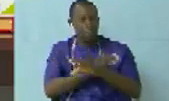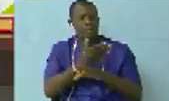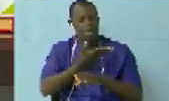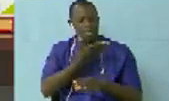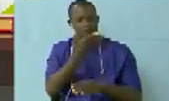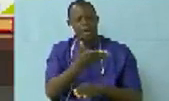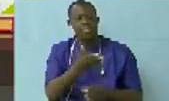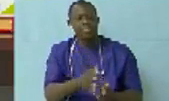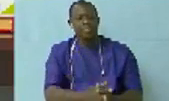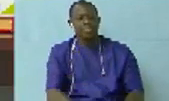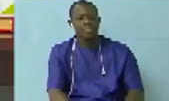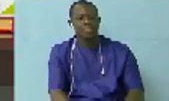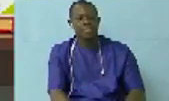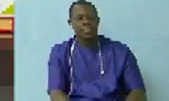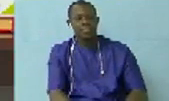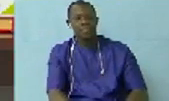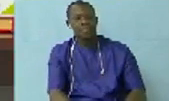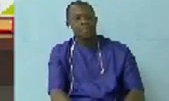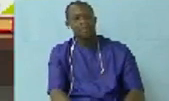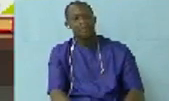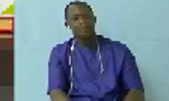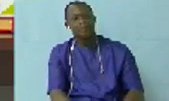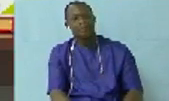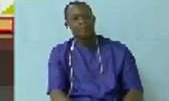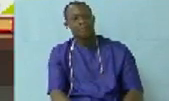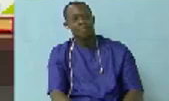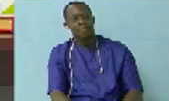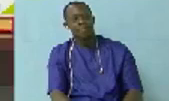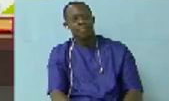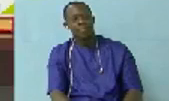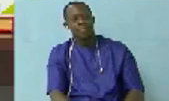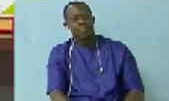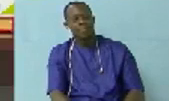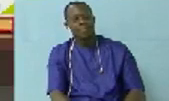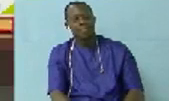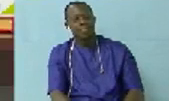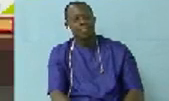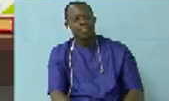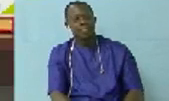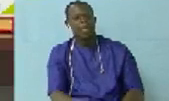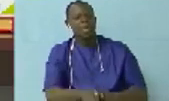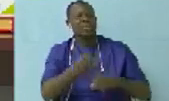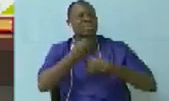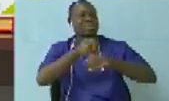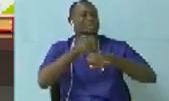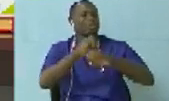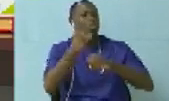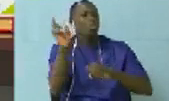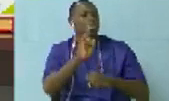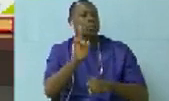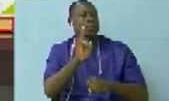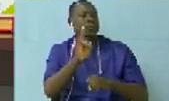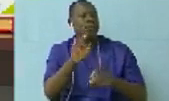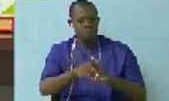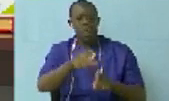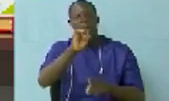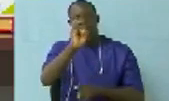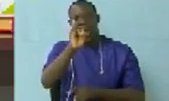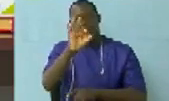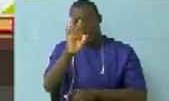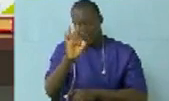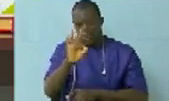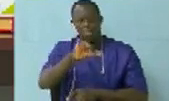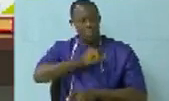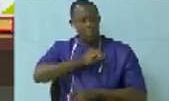nyala tombo pour kata do ko la Gambia banko e bantala Training in what? Kata karam la Gambia banko e